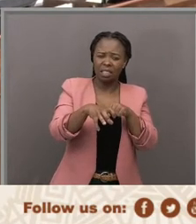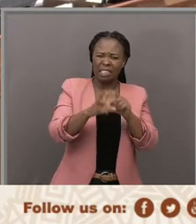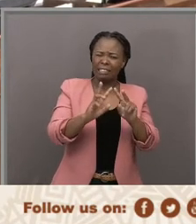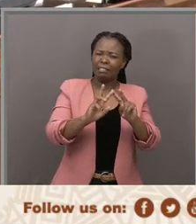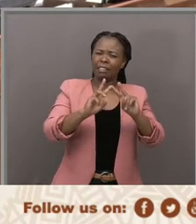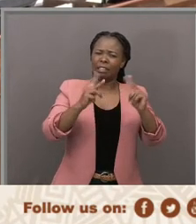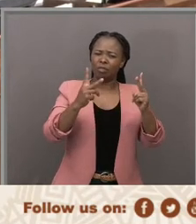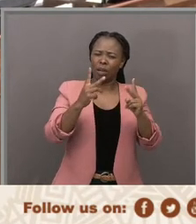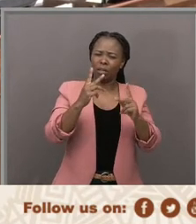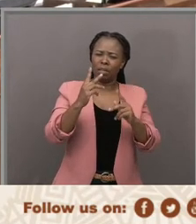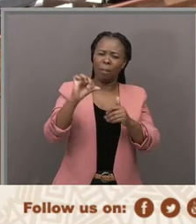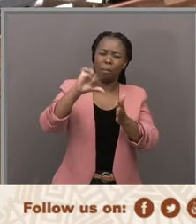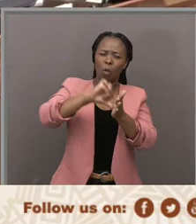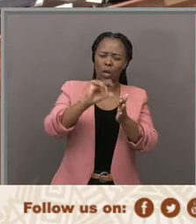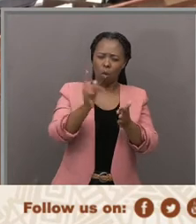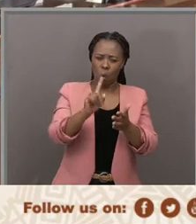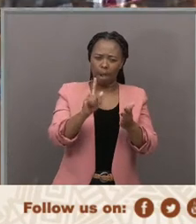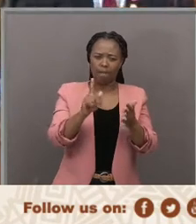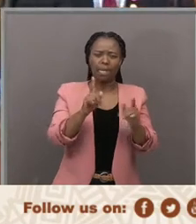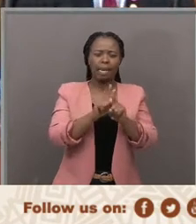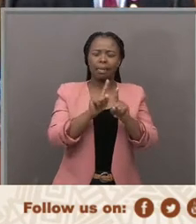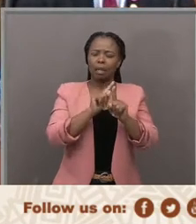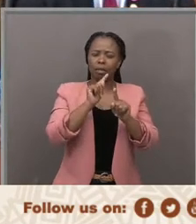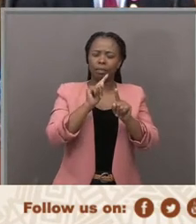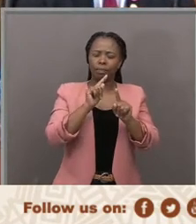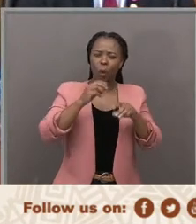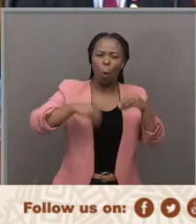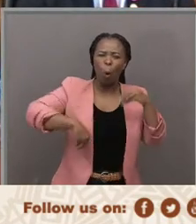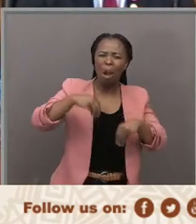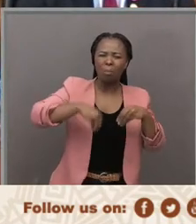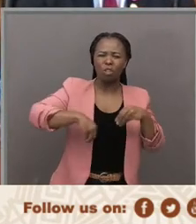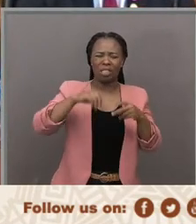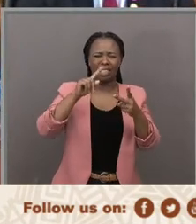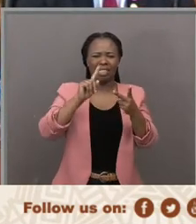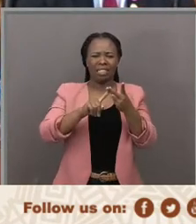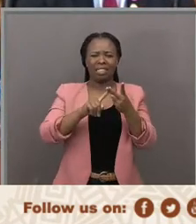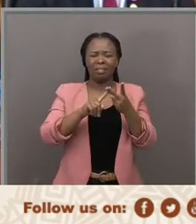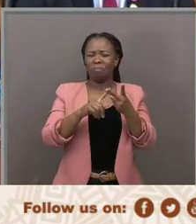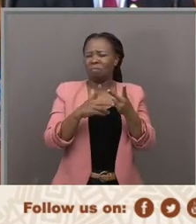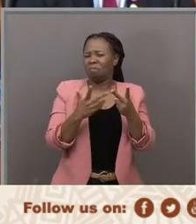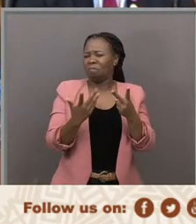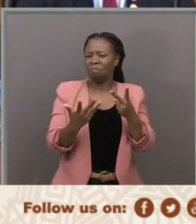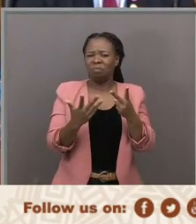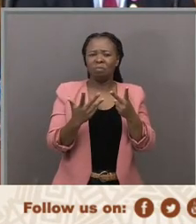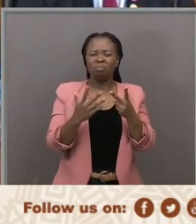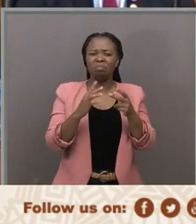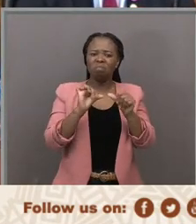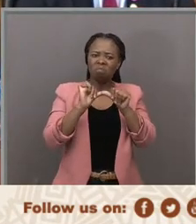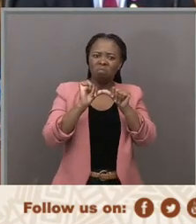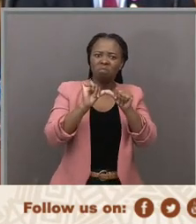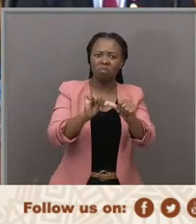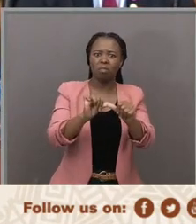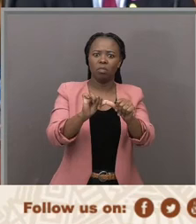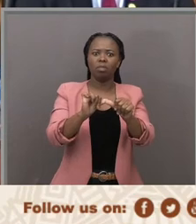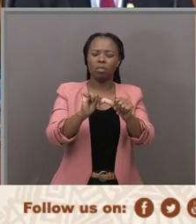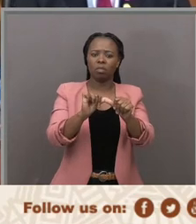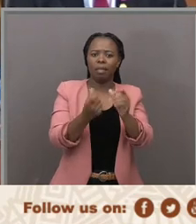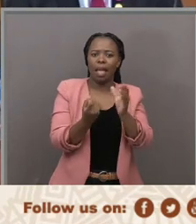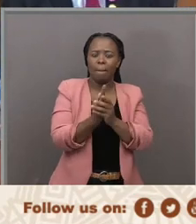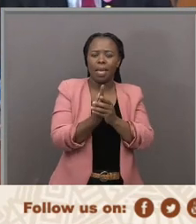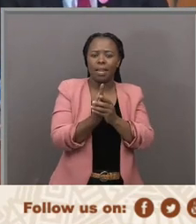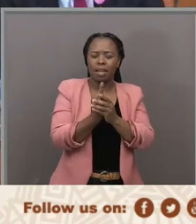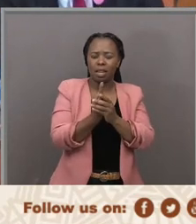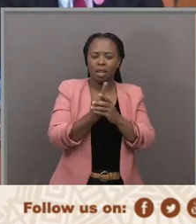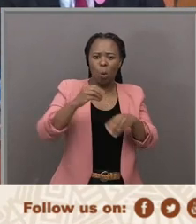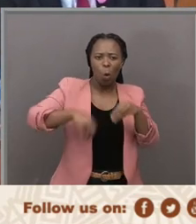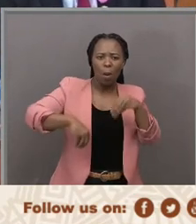the corruption allegations and actual irregularities and corrupt practices that took place